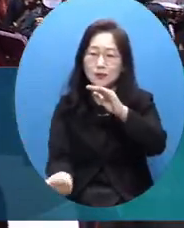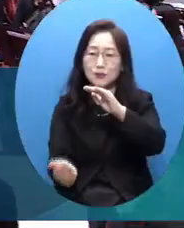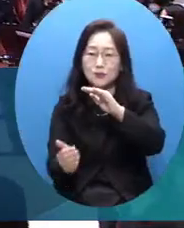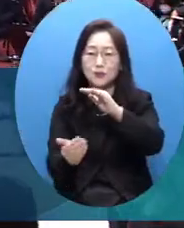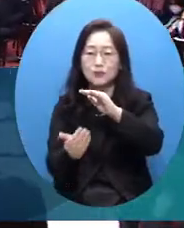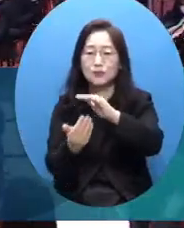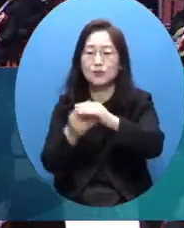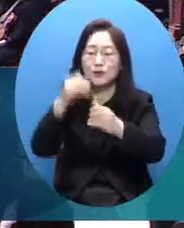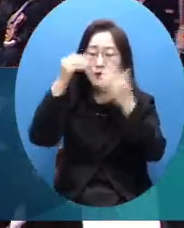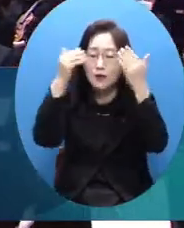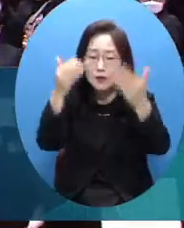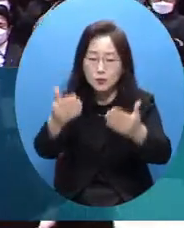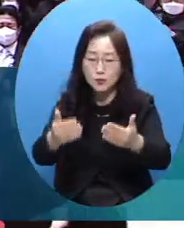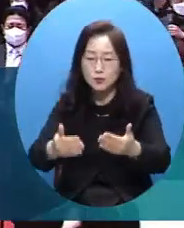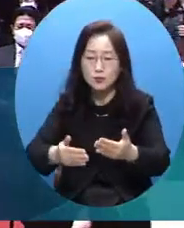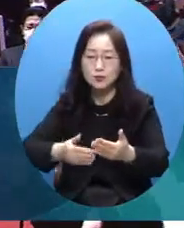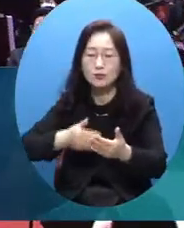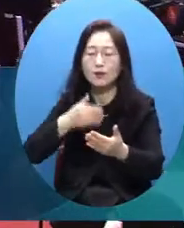true